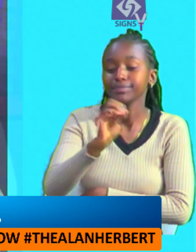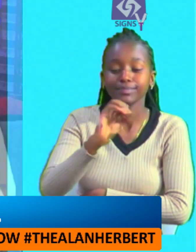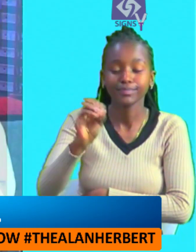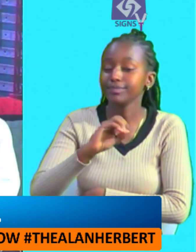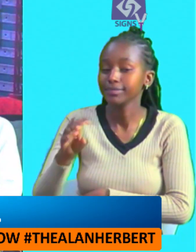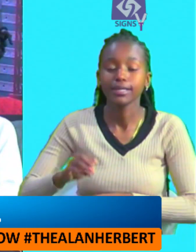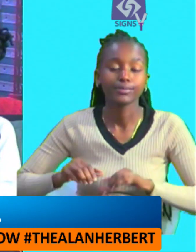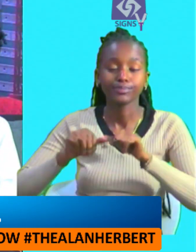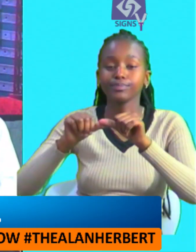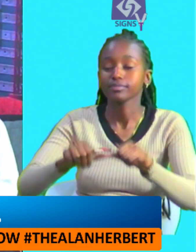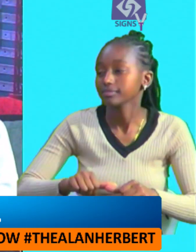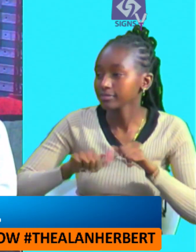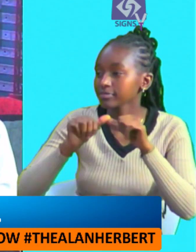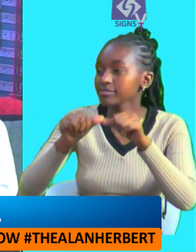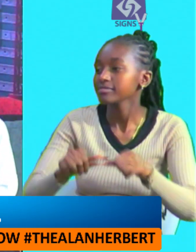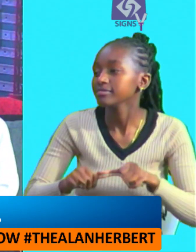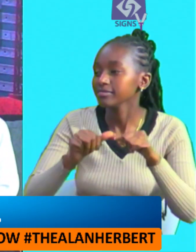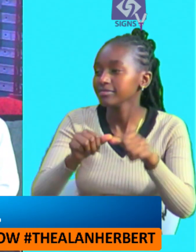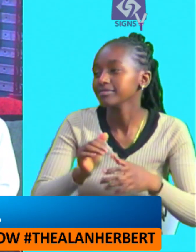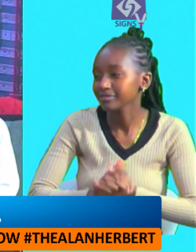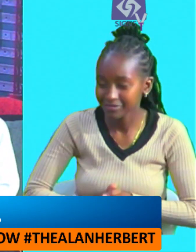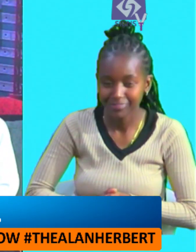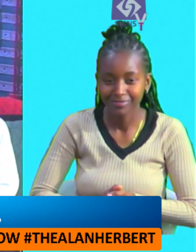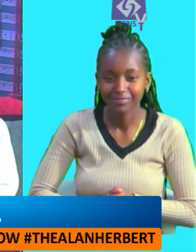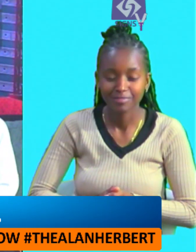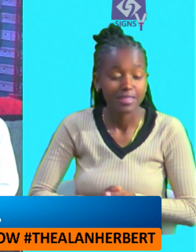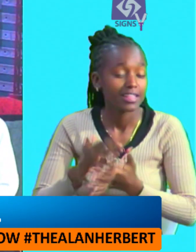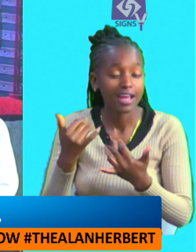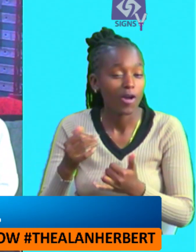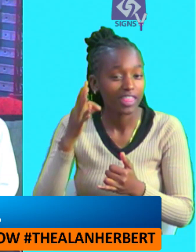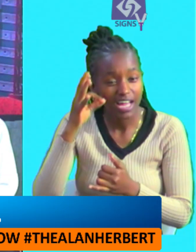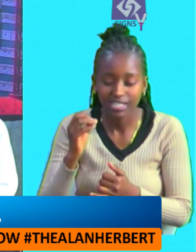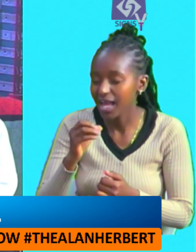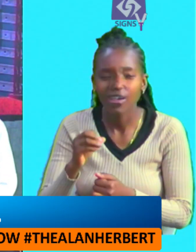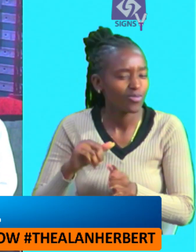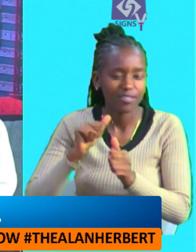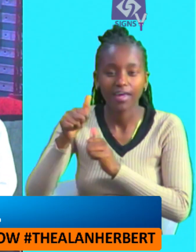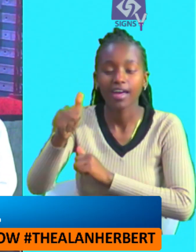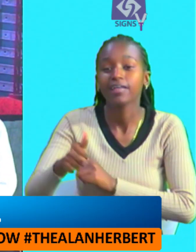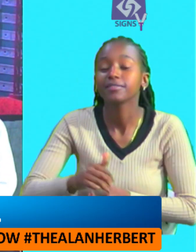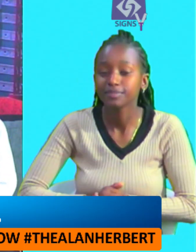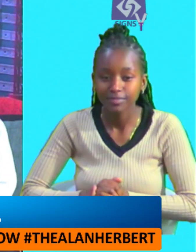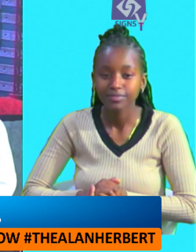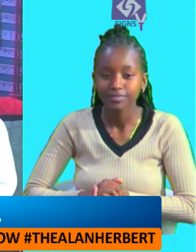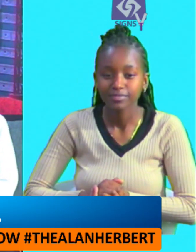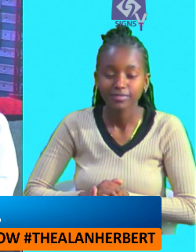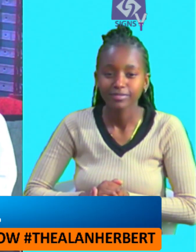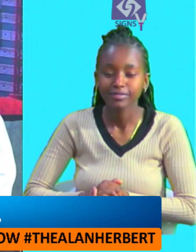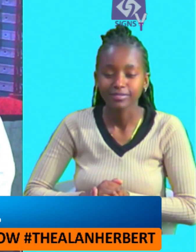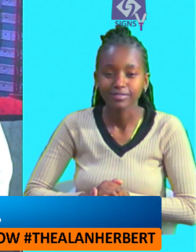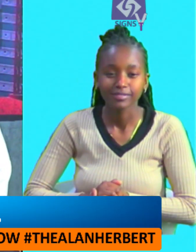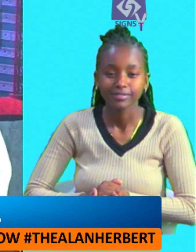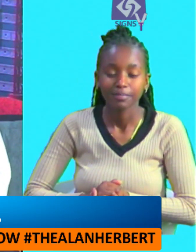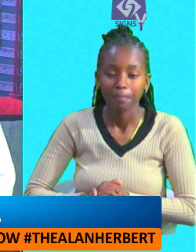Nimenda. I haven't been able to do that just as yet. Yeah. Oh, nice. Yeah, that is a question that I needed to ask you. Yeah,